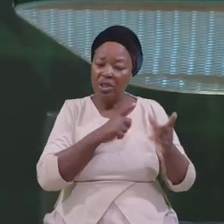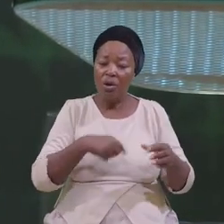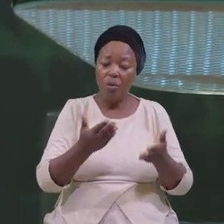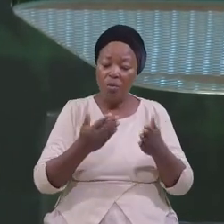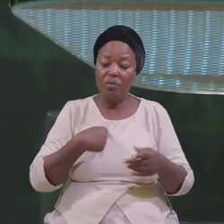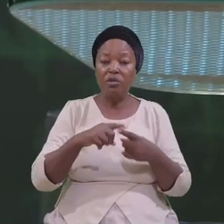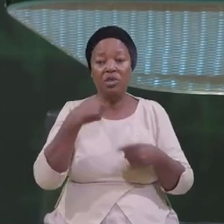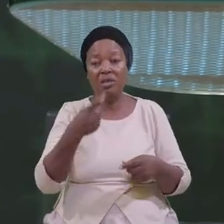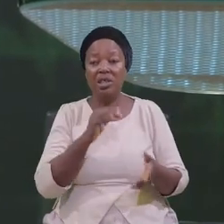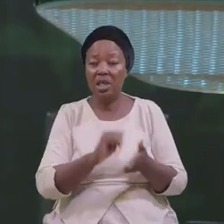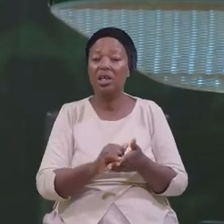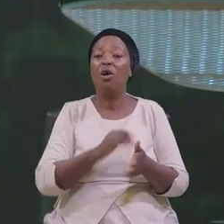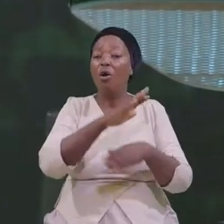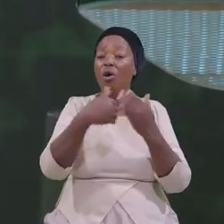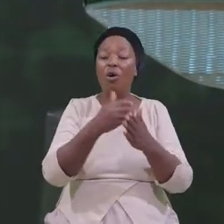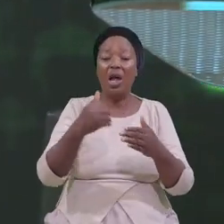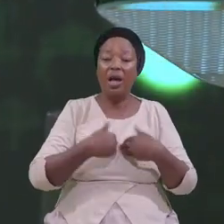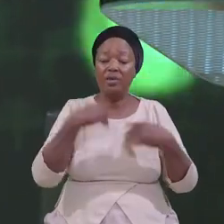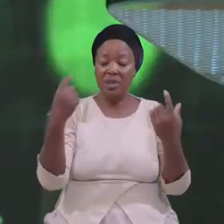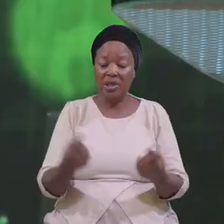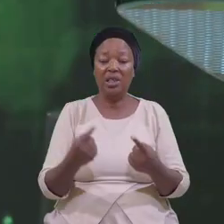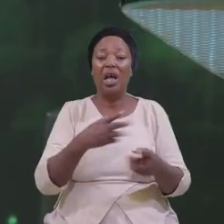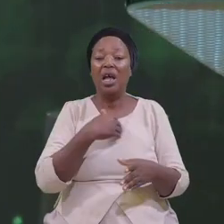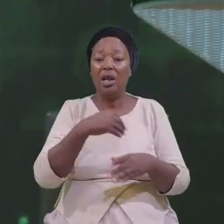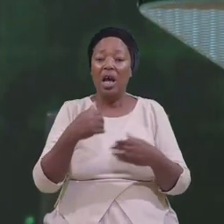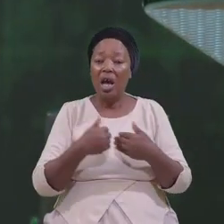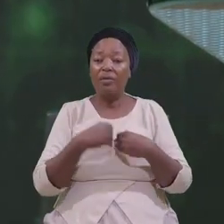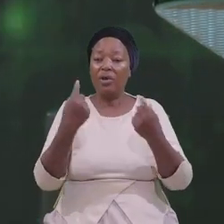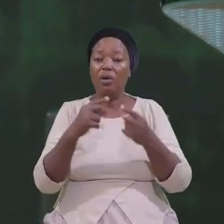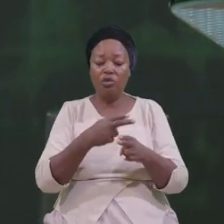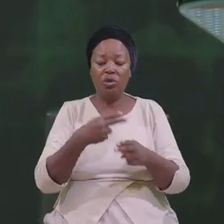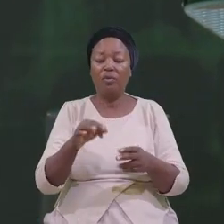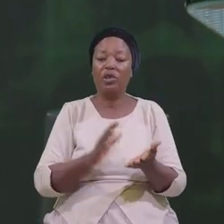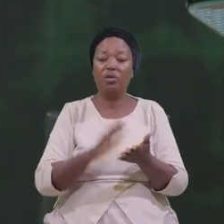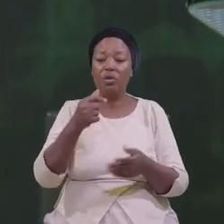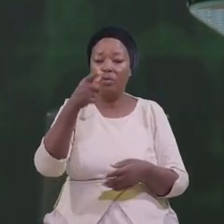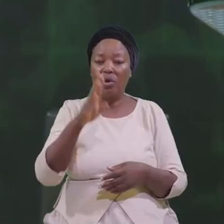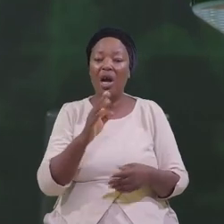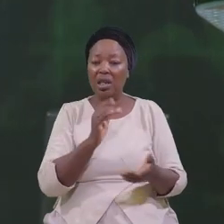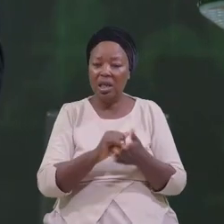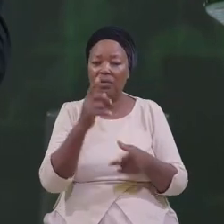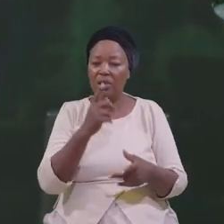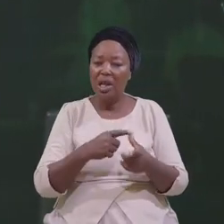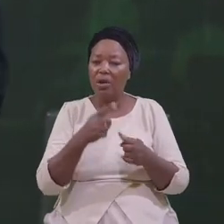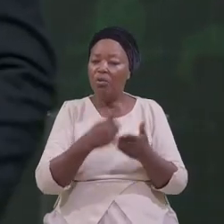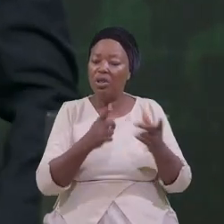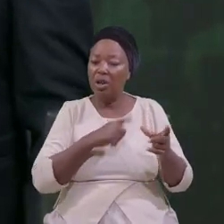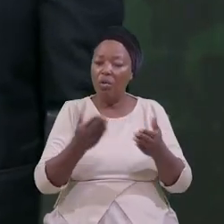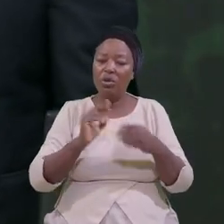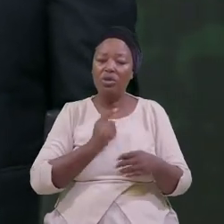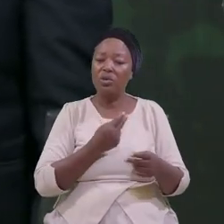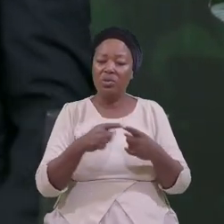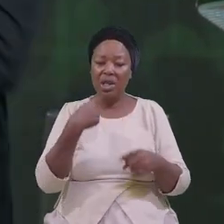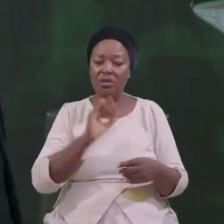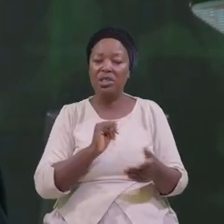of the glory of God. What he wants us to say is that except we repent, we perish. What he wants us to say is that